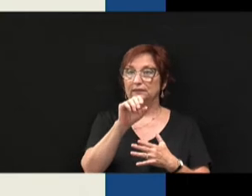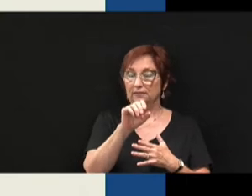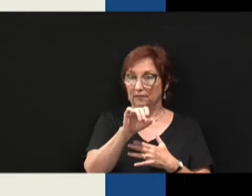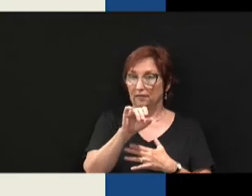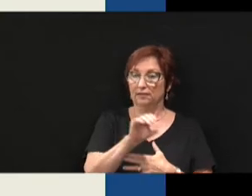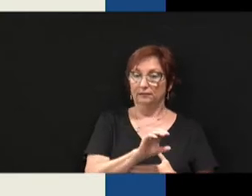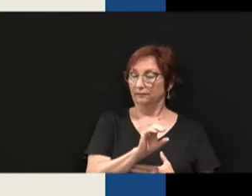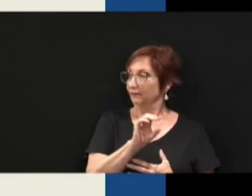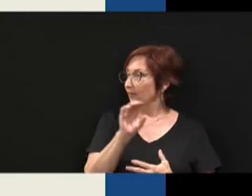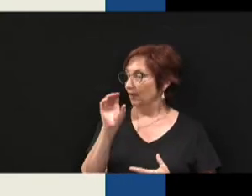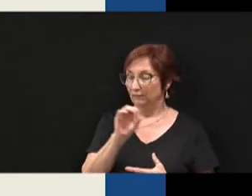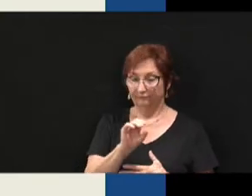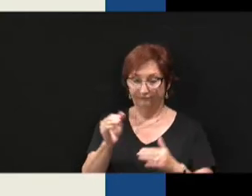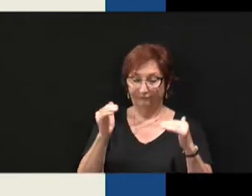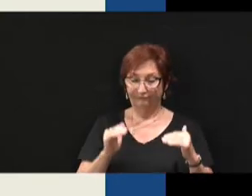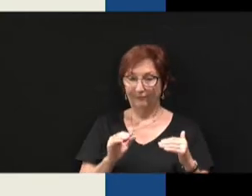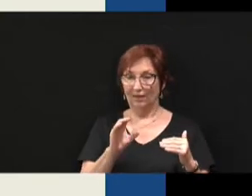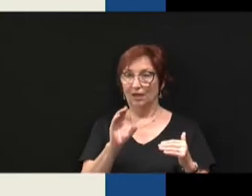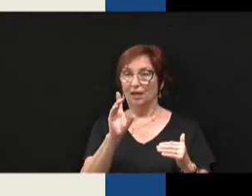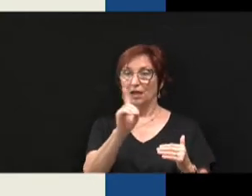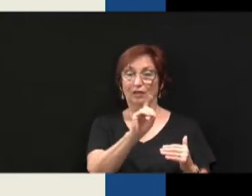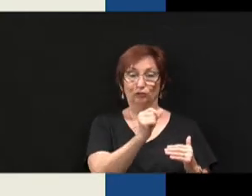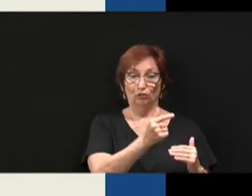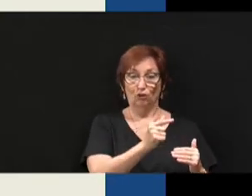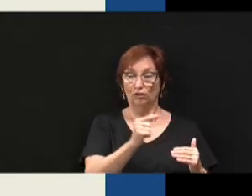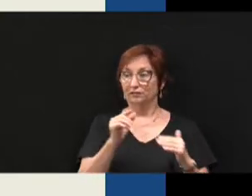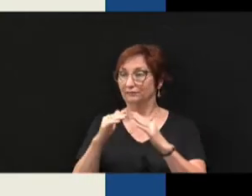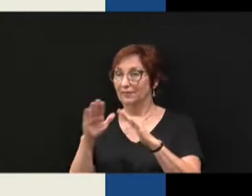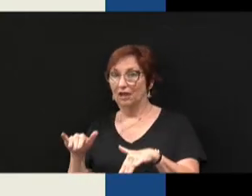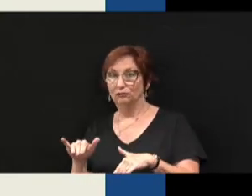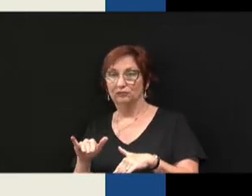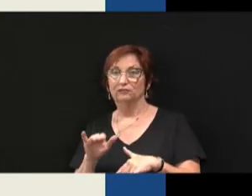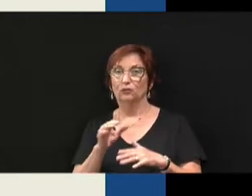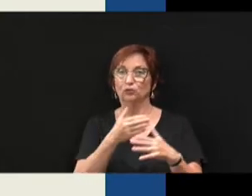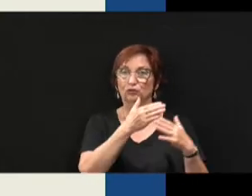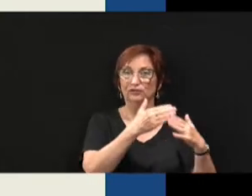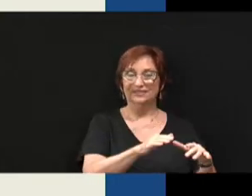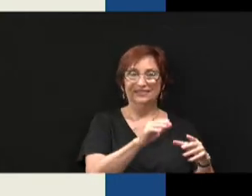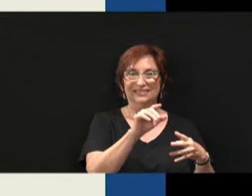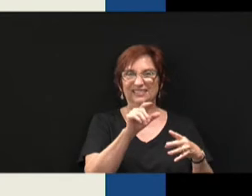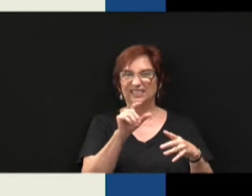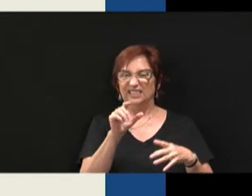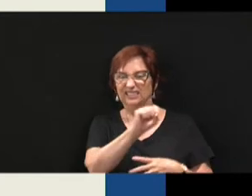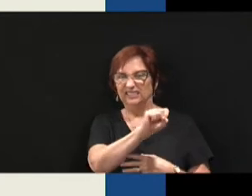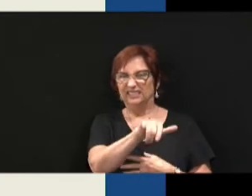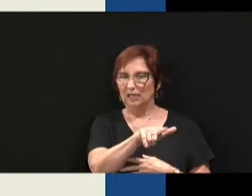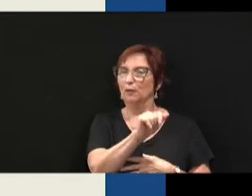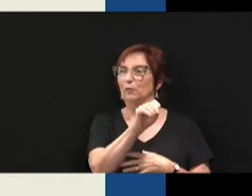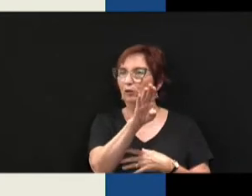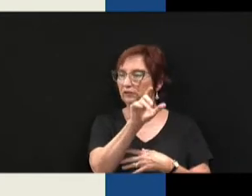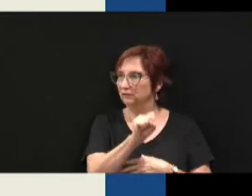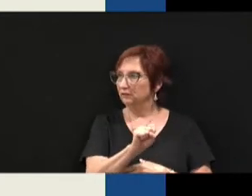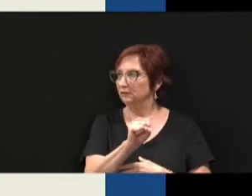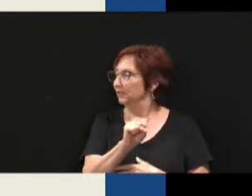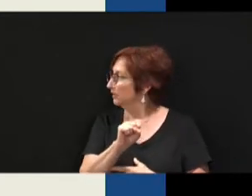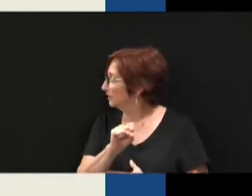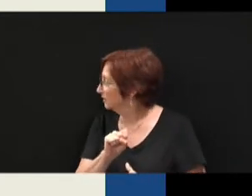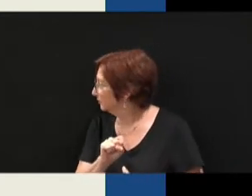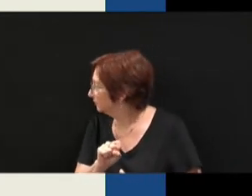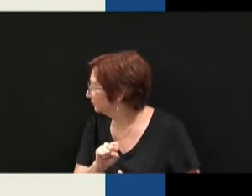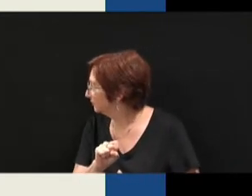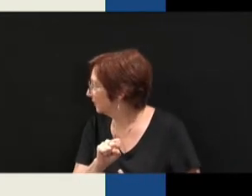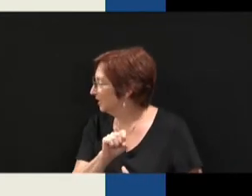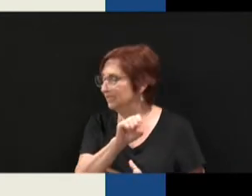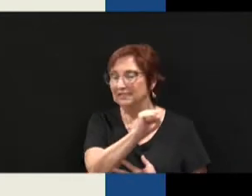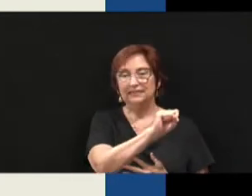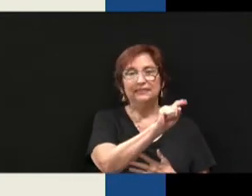onset rhyme, dog, house, syllables, st, af, onset